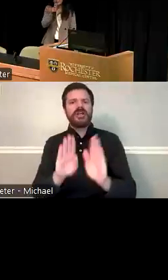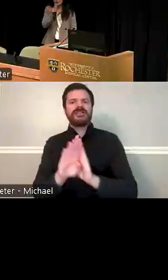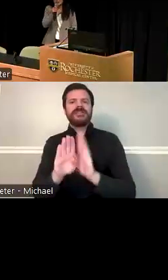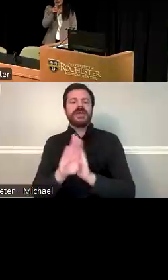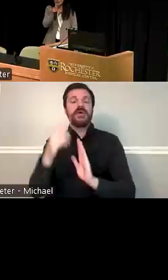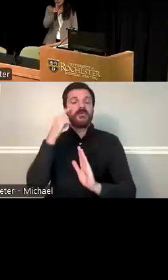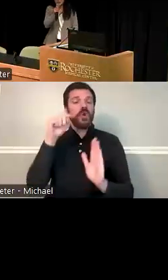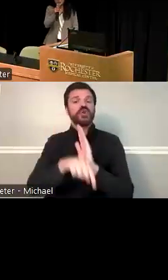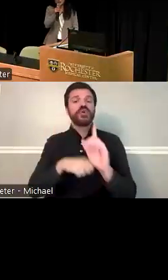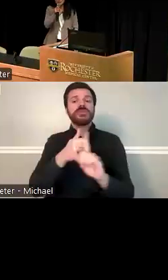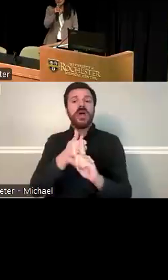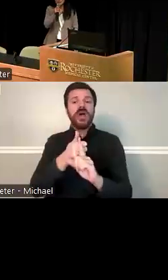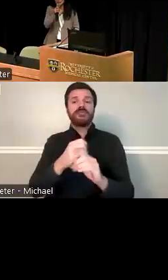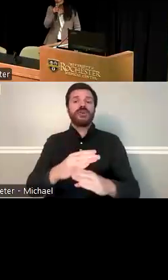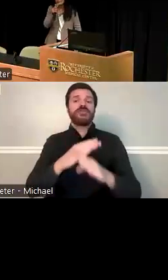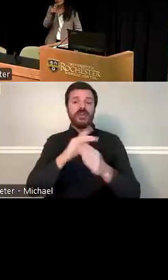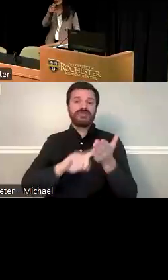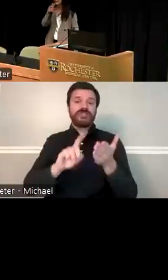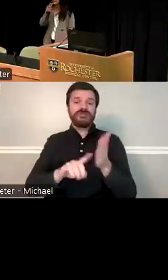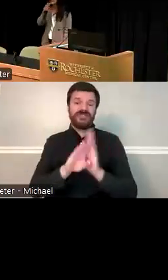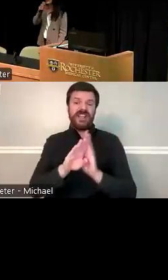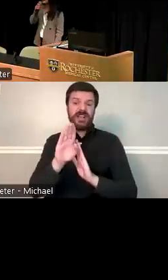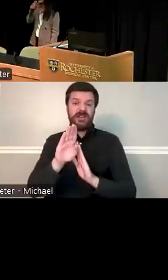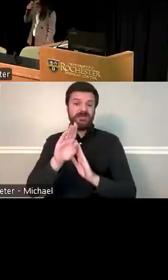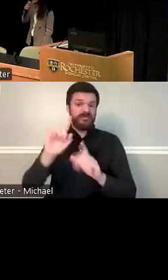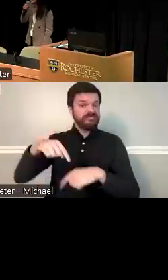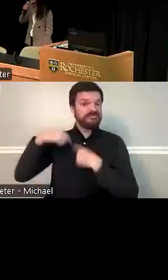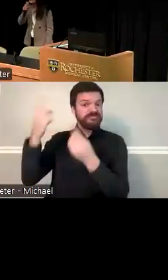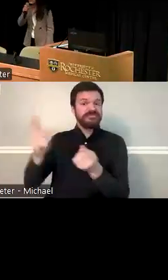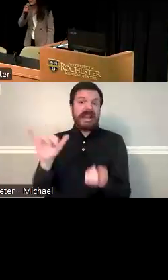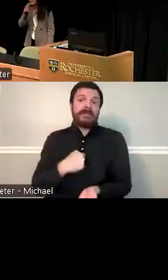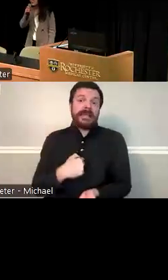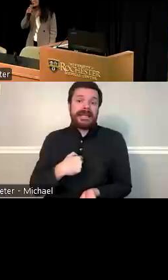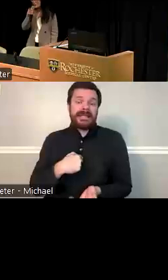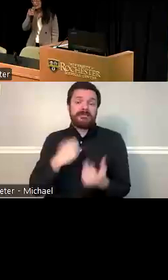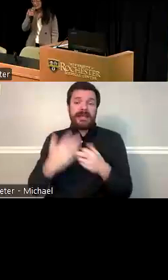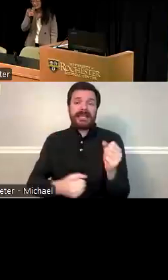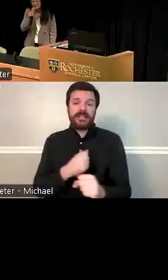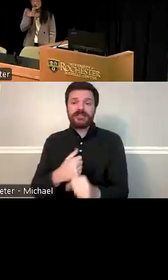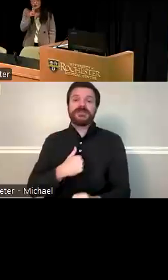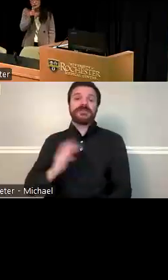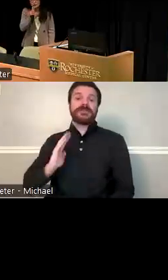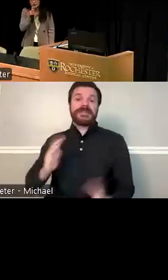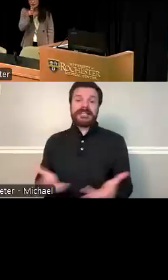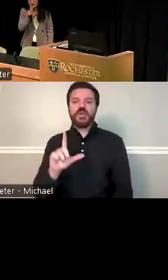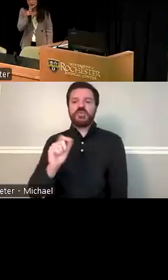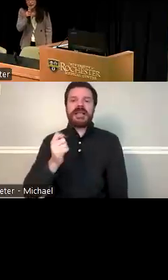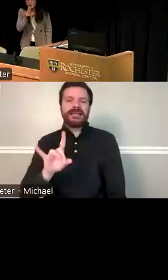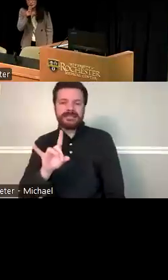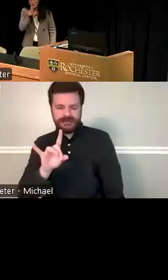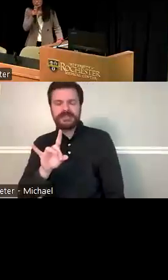suicide prevention researchers like me over the years. The last time I came here was 2018 for